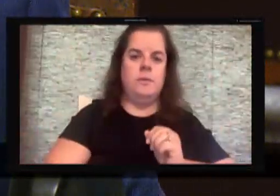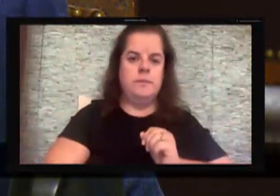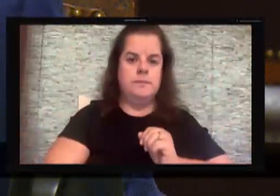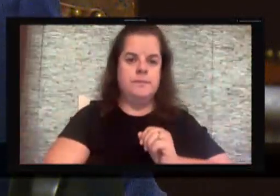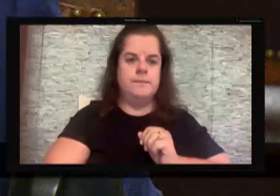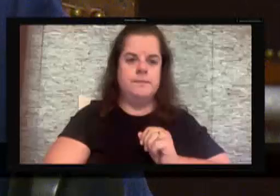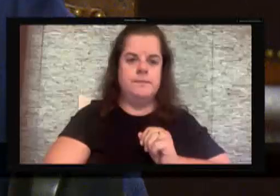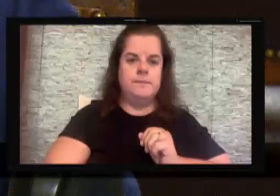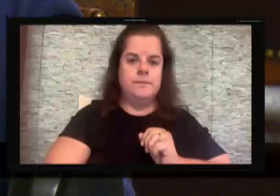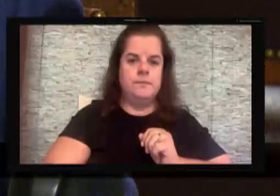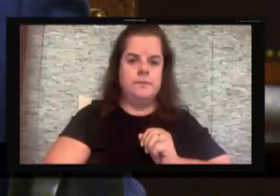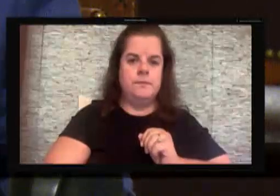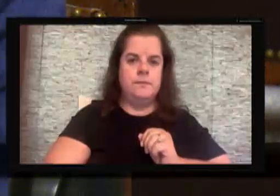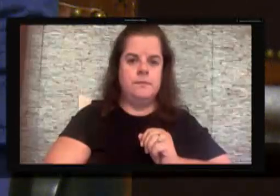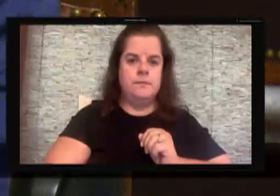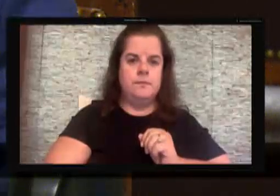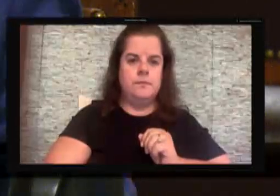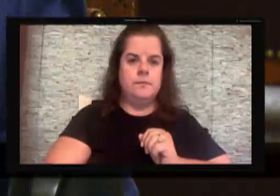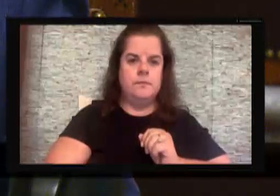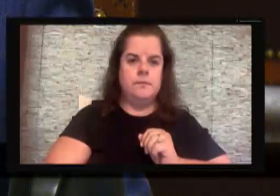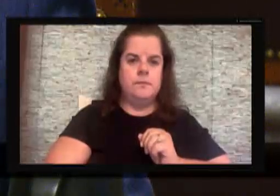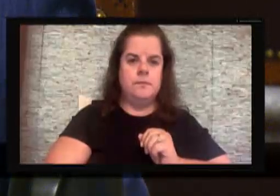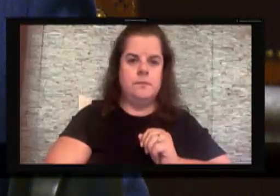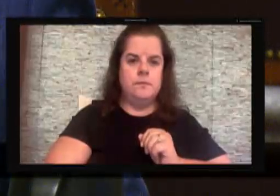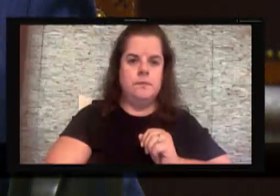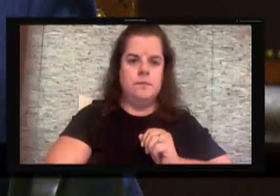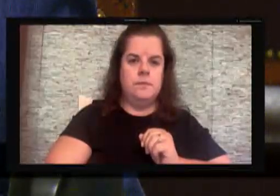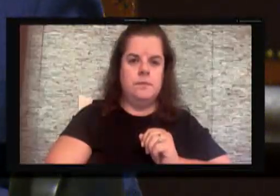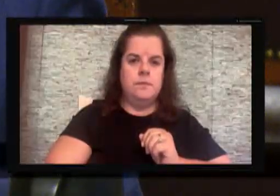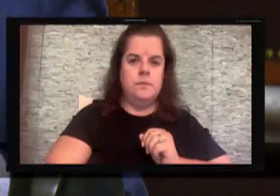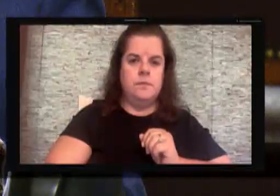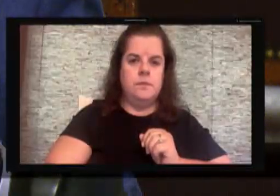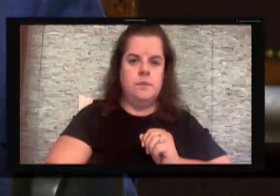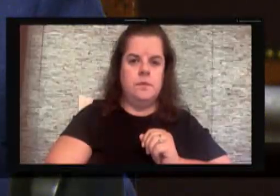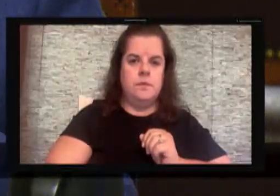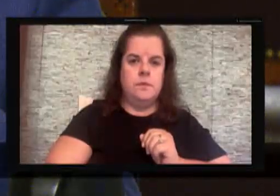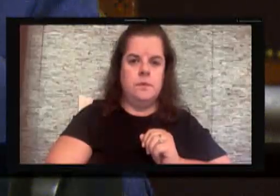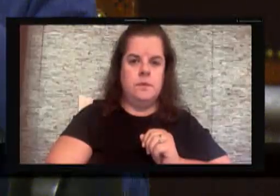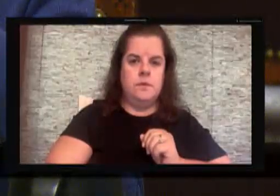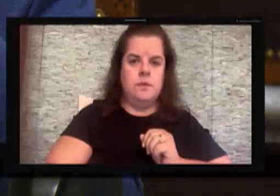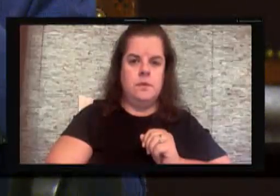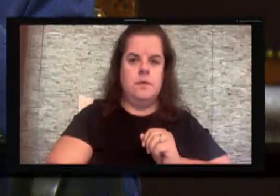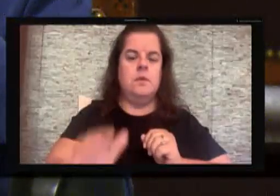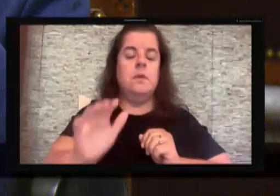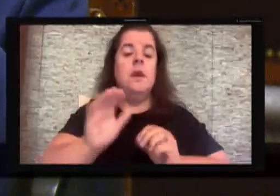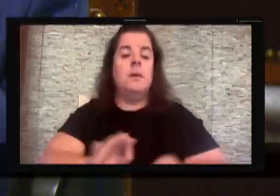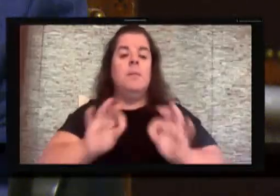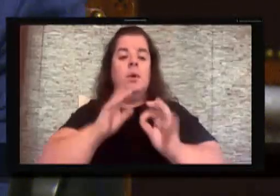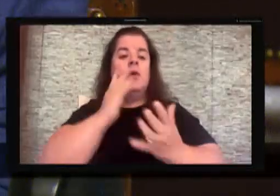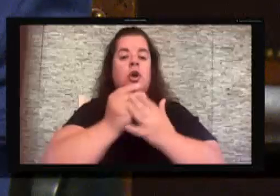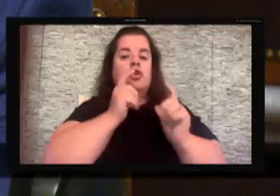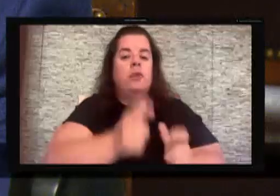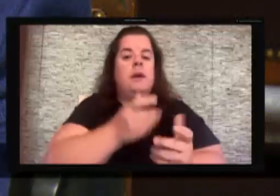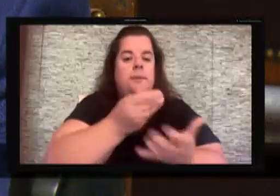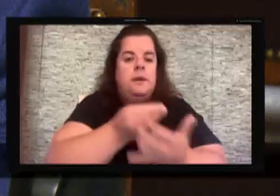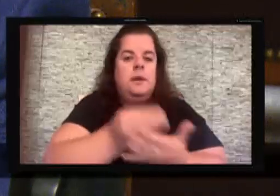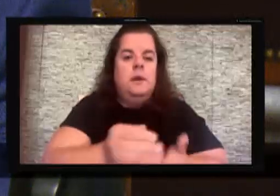the public, I guess, really, necessarily. It's important to note this is grant money for this, you know.